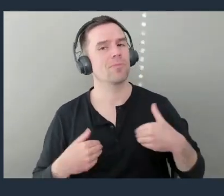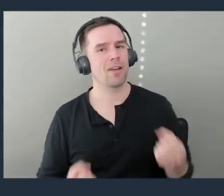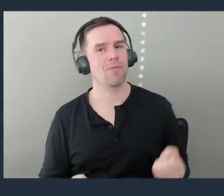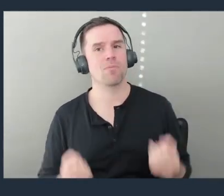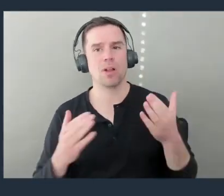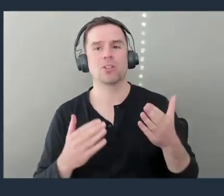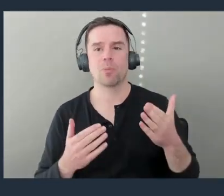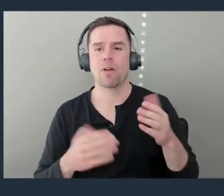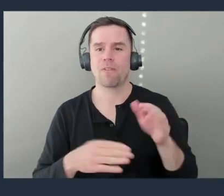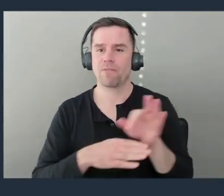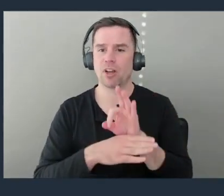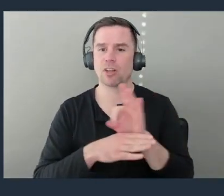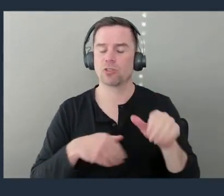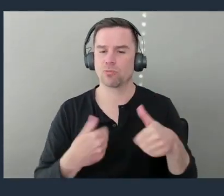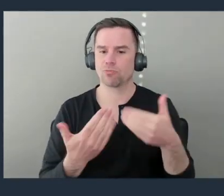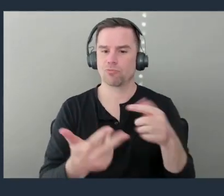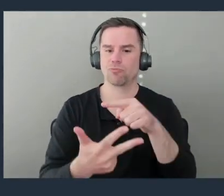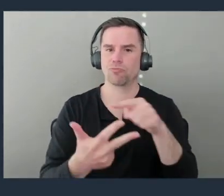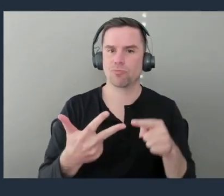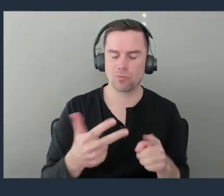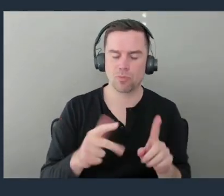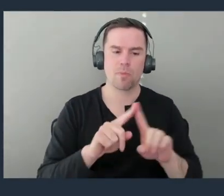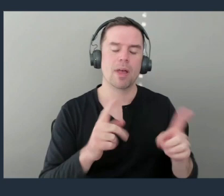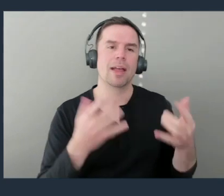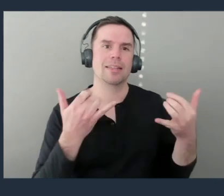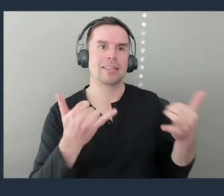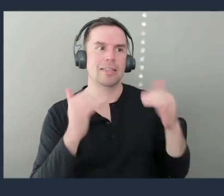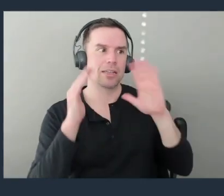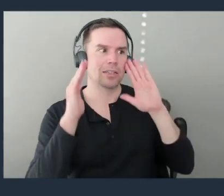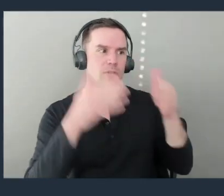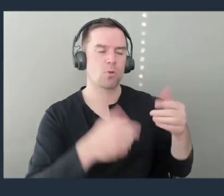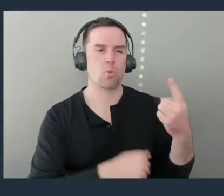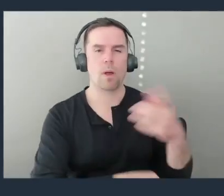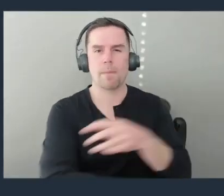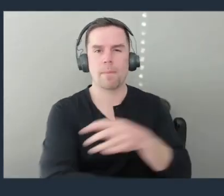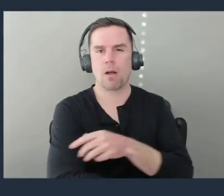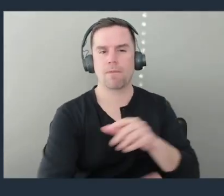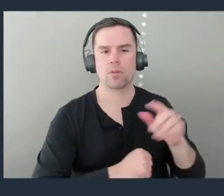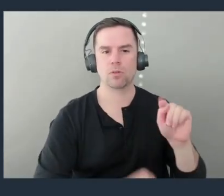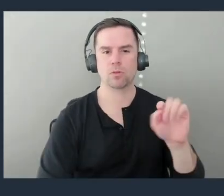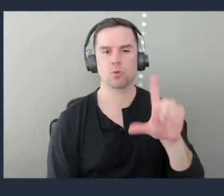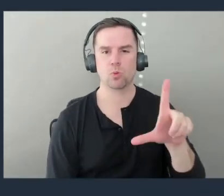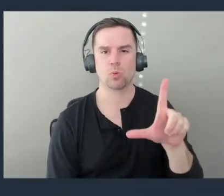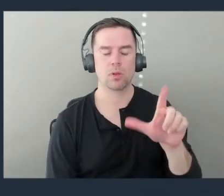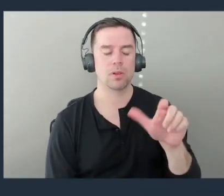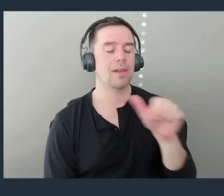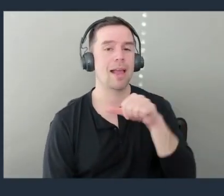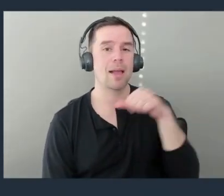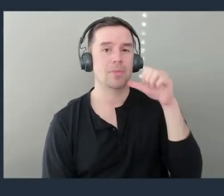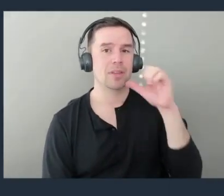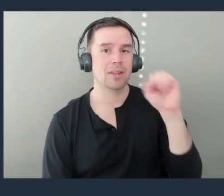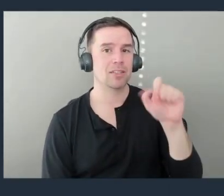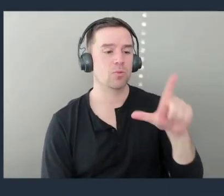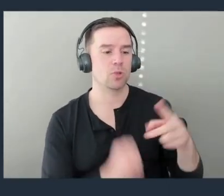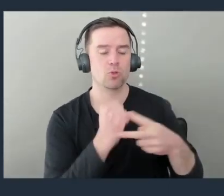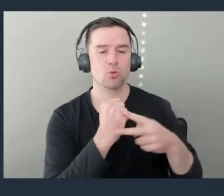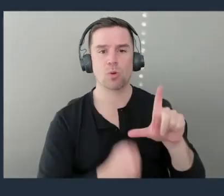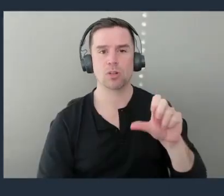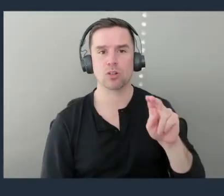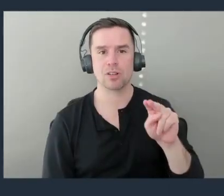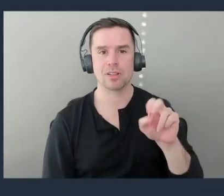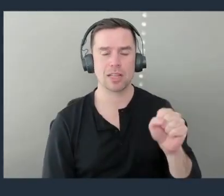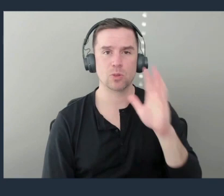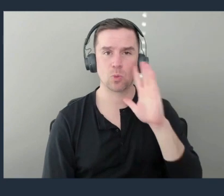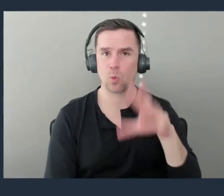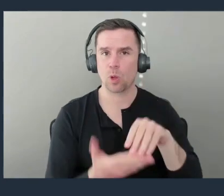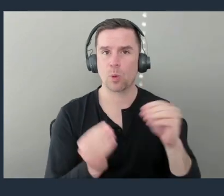but today's focus will be on one powerful tool, Amazon S3 Storage Lens. We are going to learn more about S3 Storage